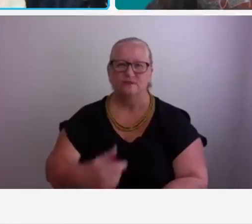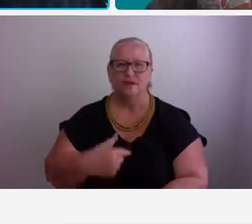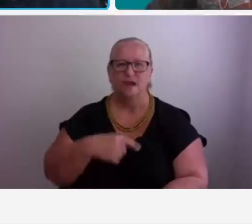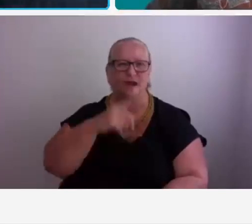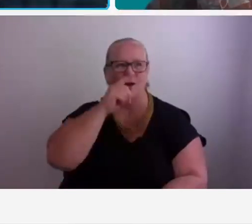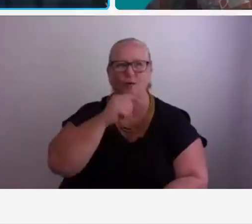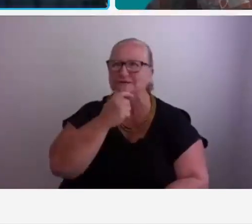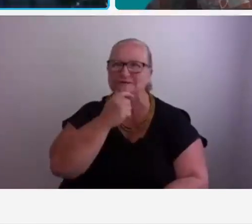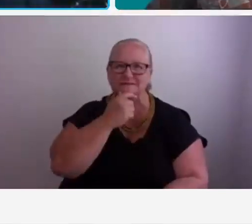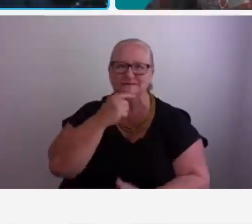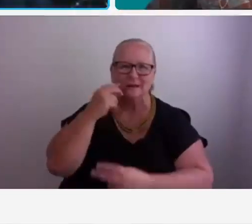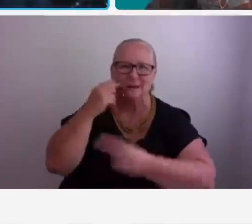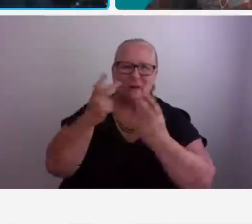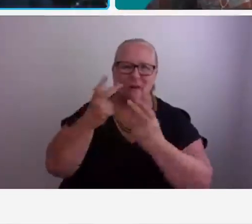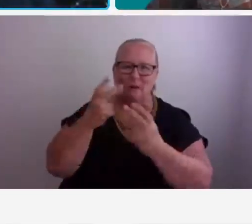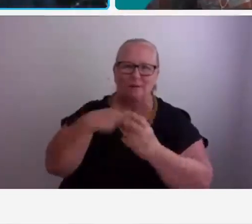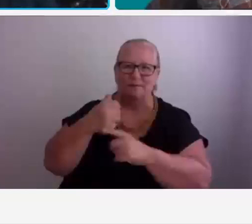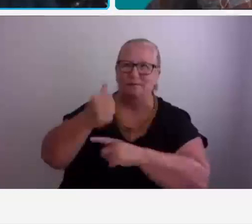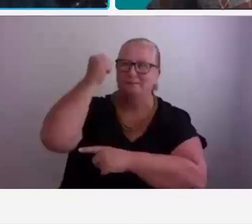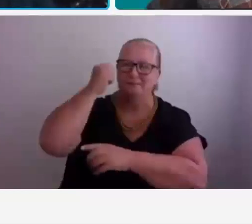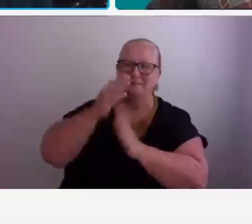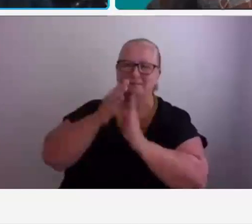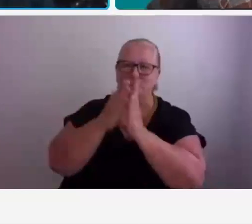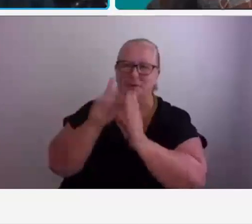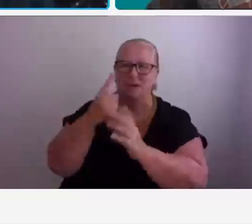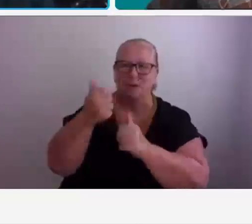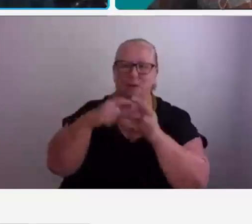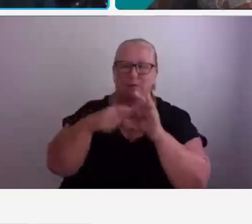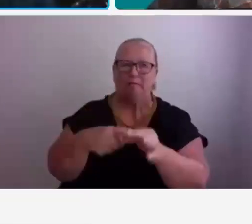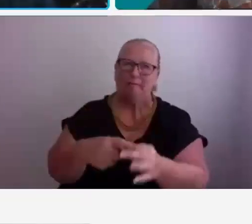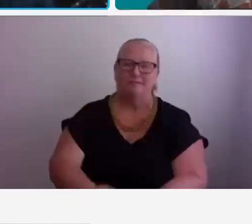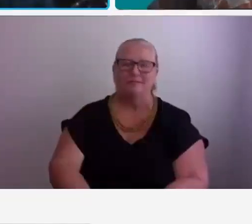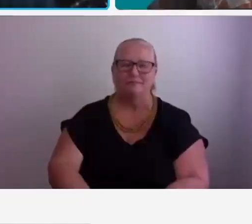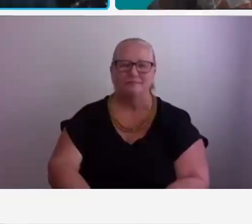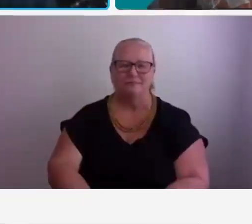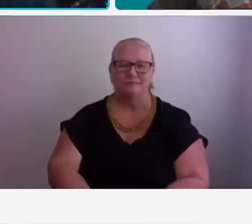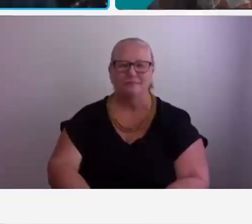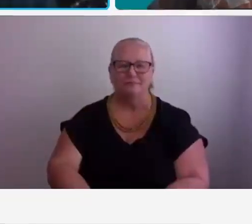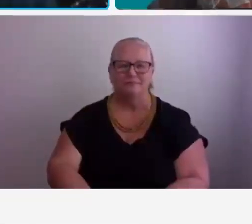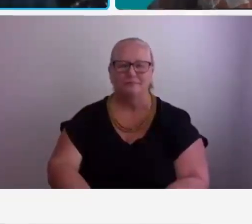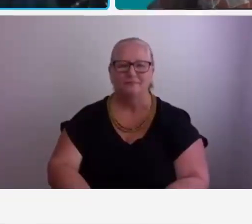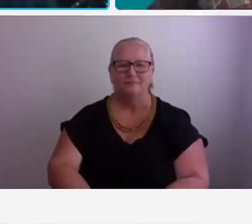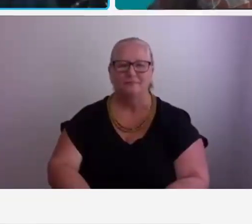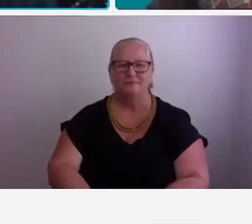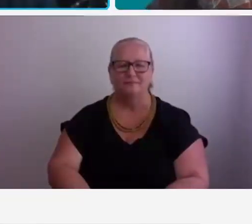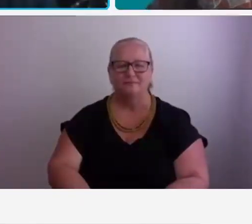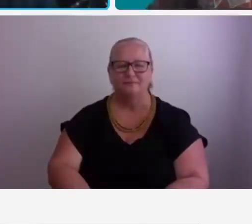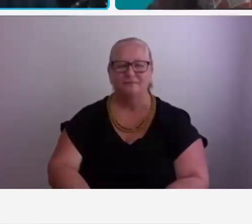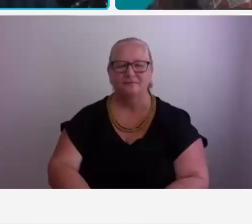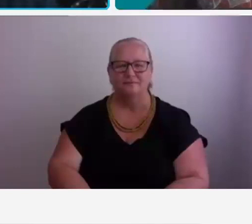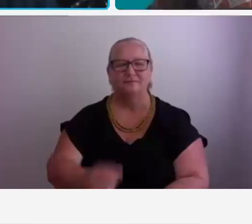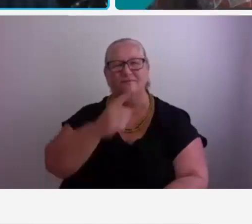too, Michael. But good question. Apparently, so that they're organisations. So they're